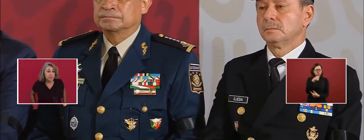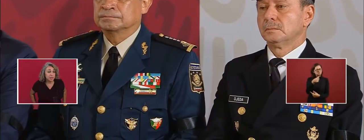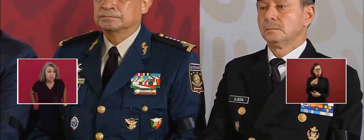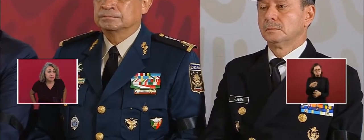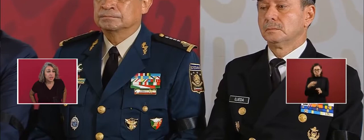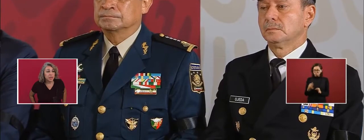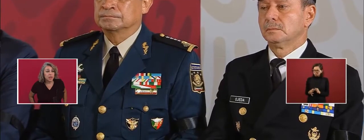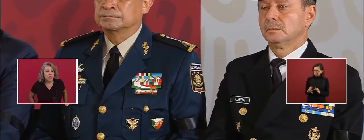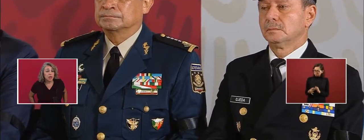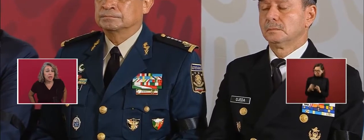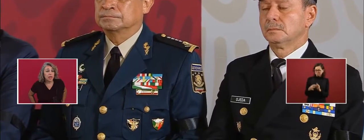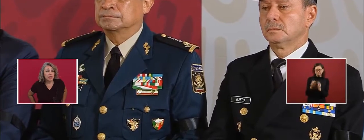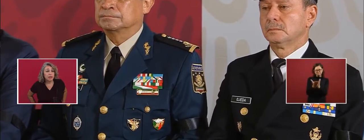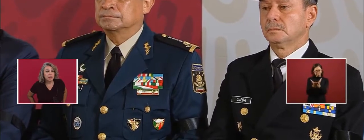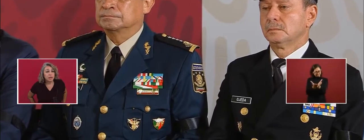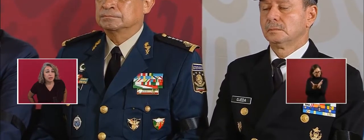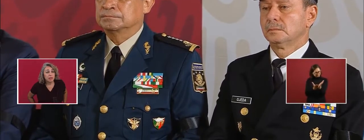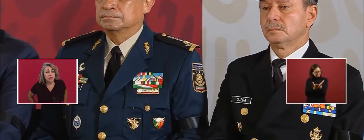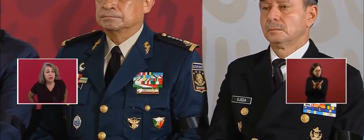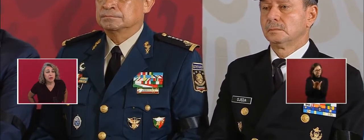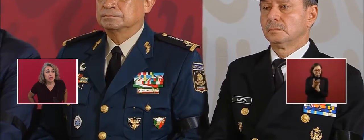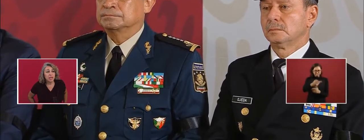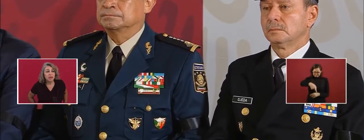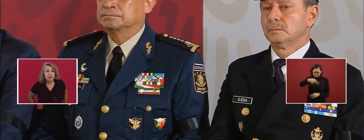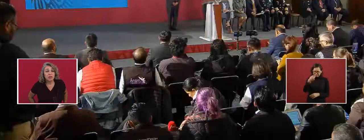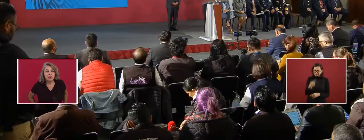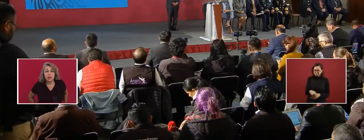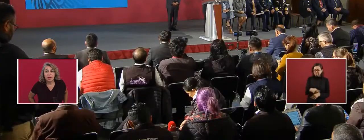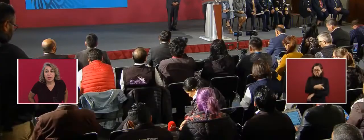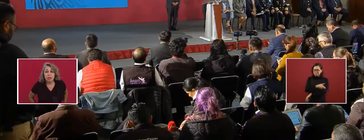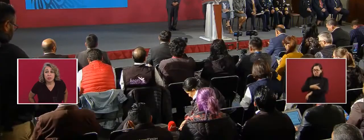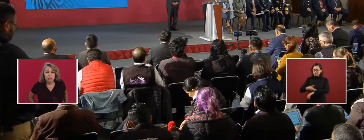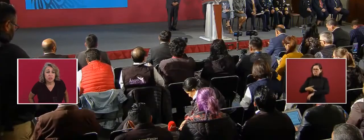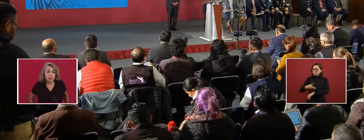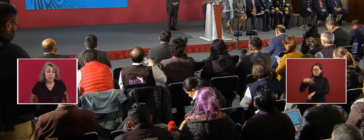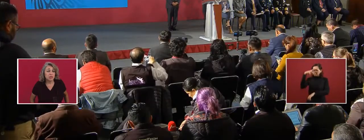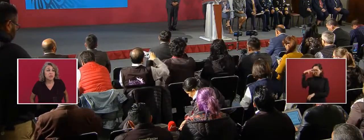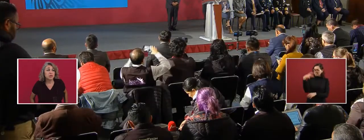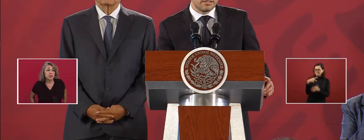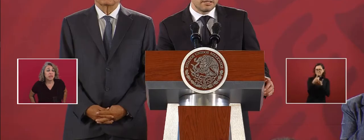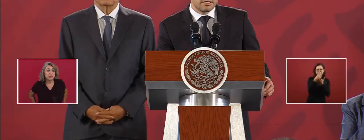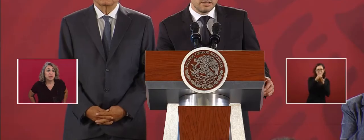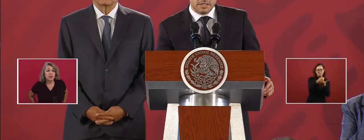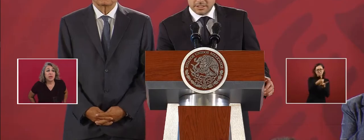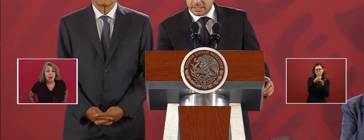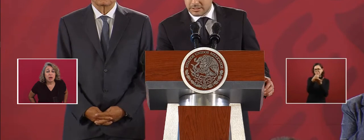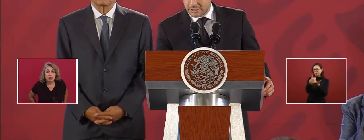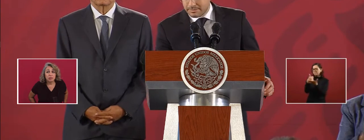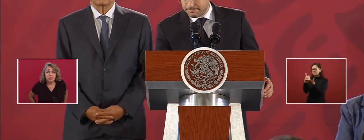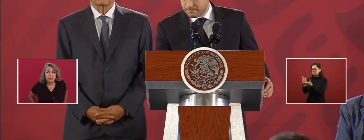present, and they are here to give